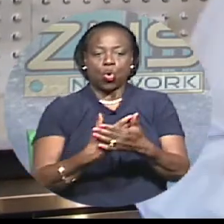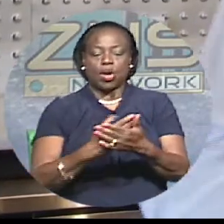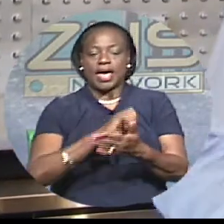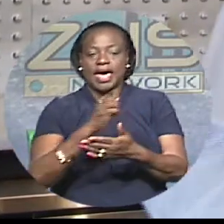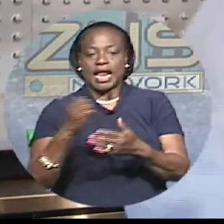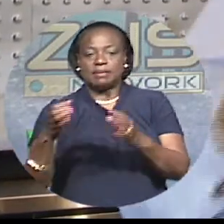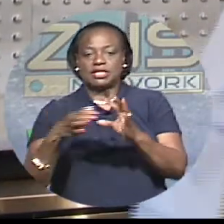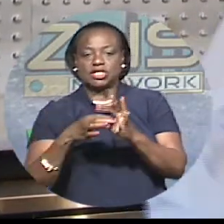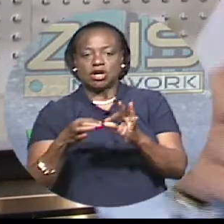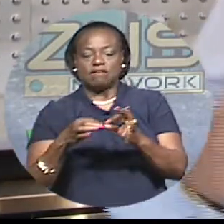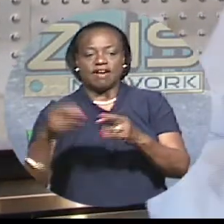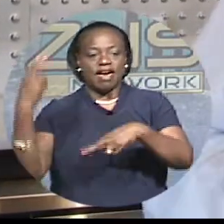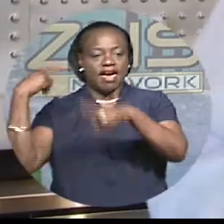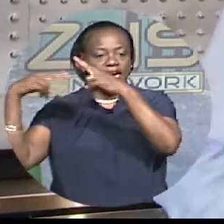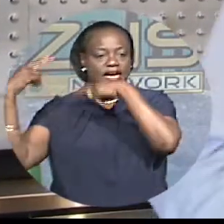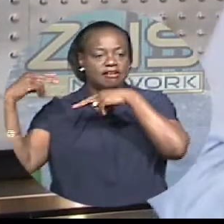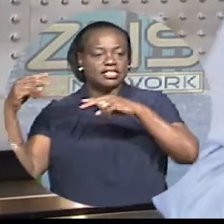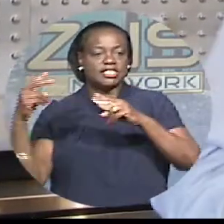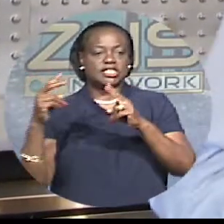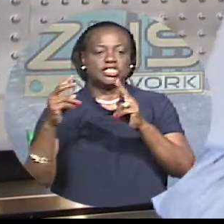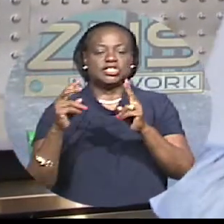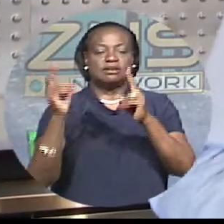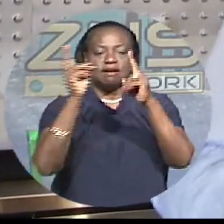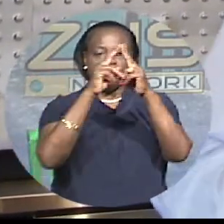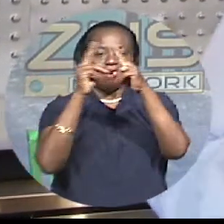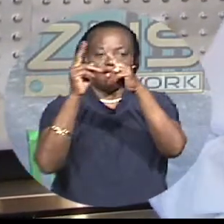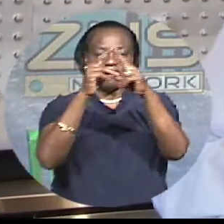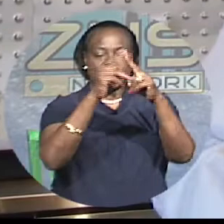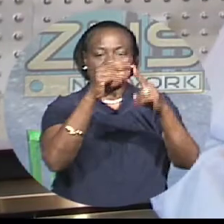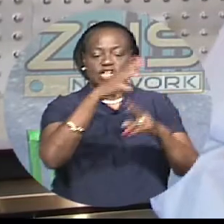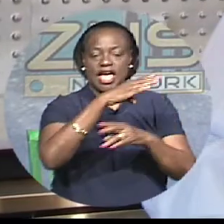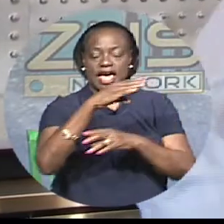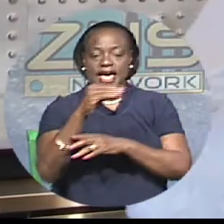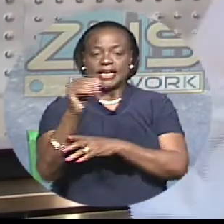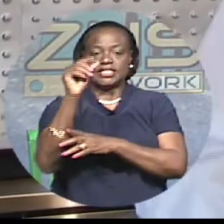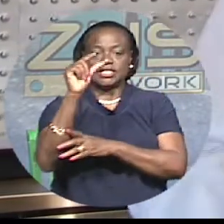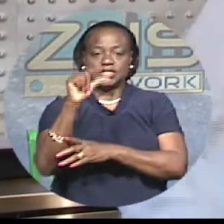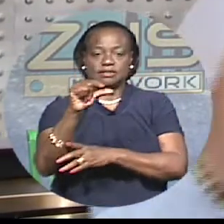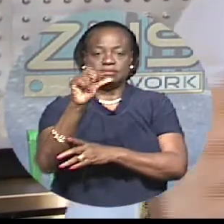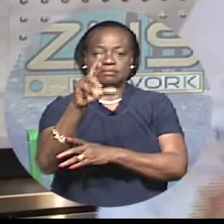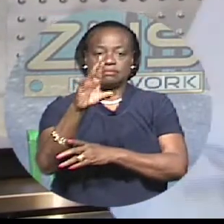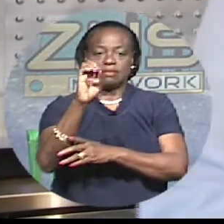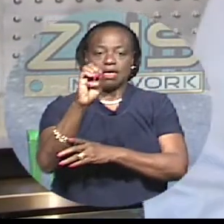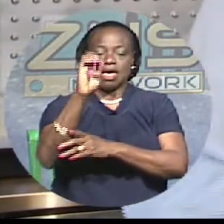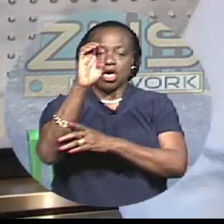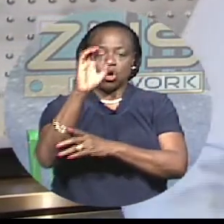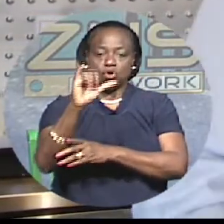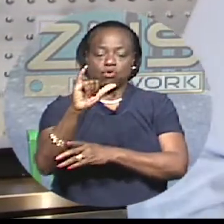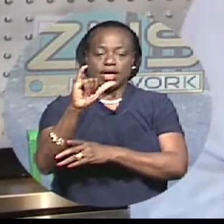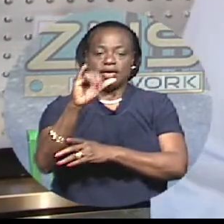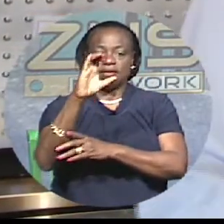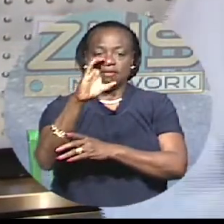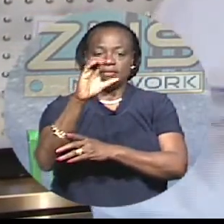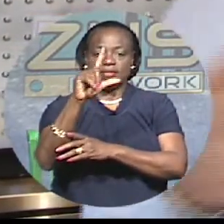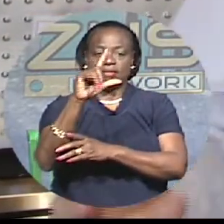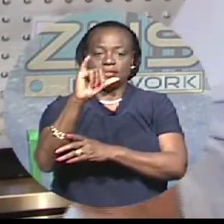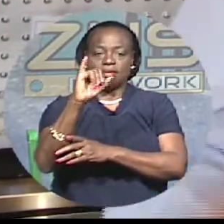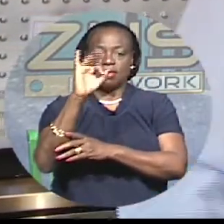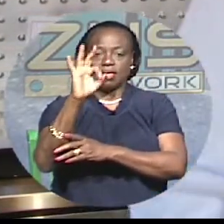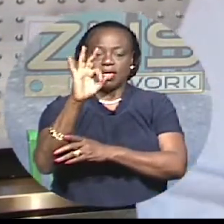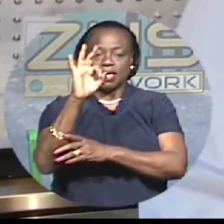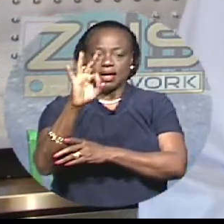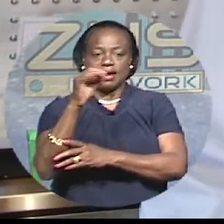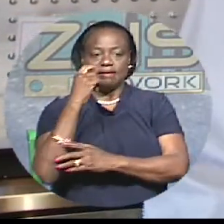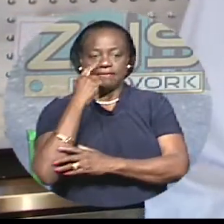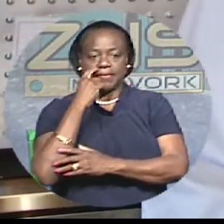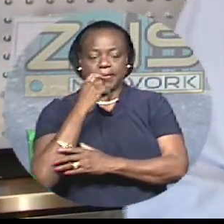of Heritage Village and Grey Cliff, and really it's the quality. We've gotten our FDA approval, so we're going to be